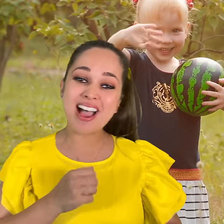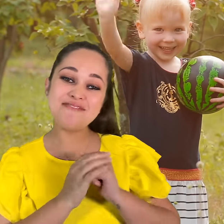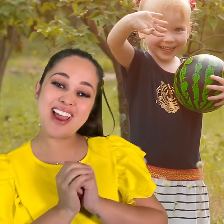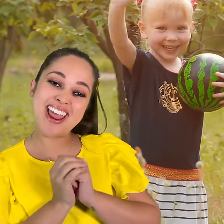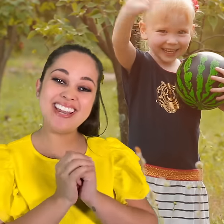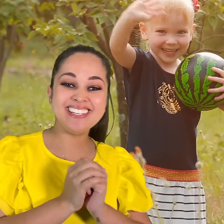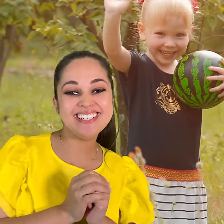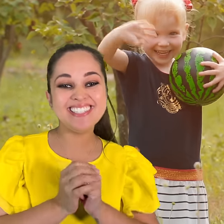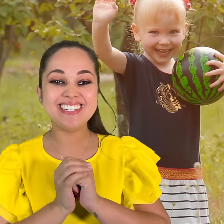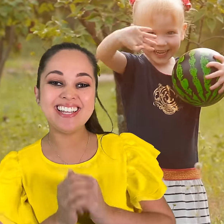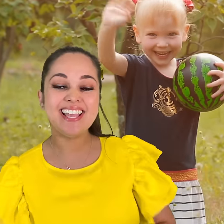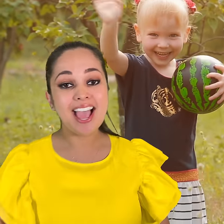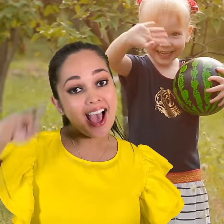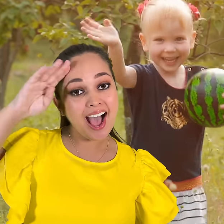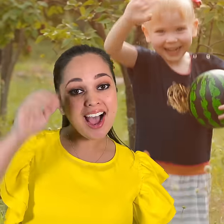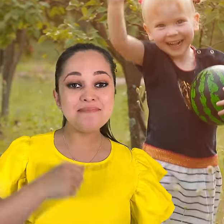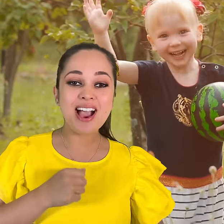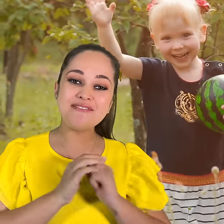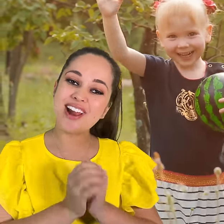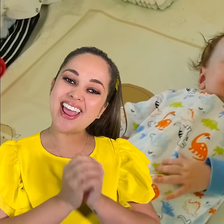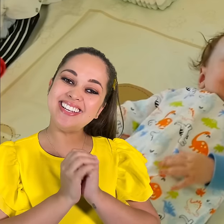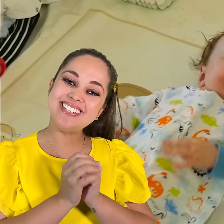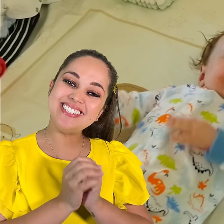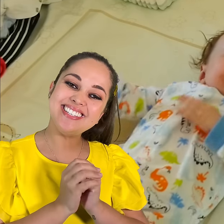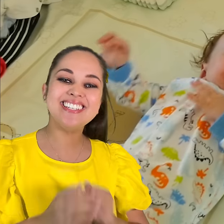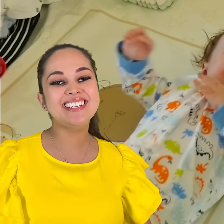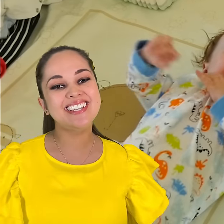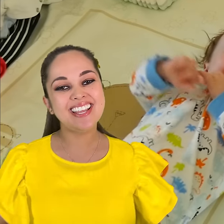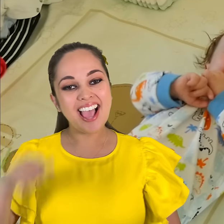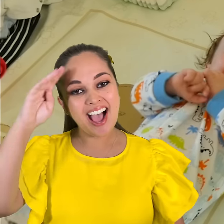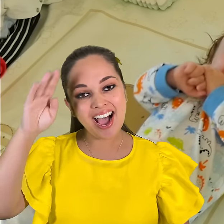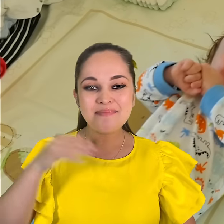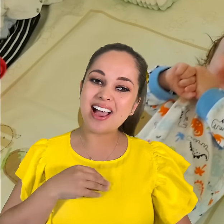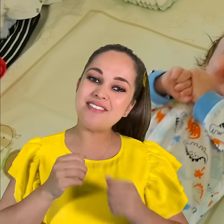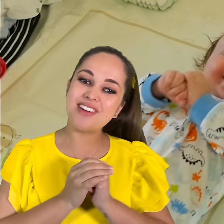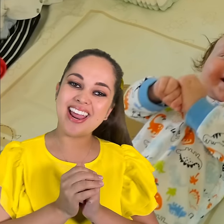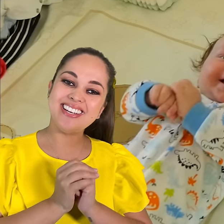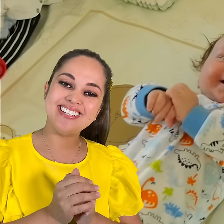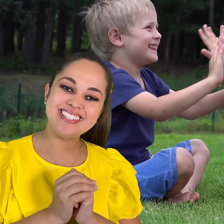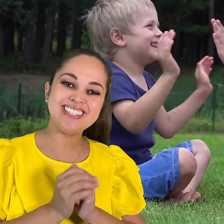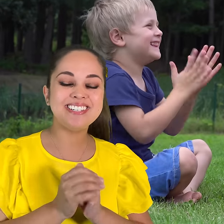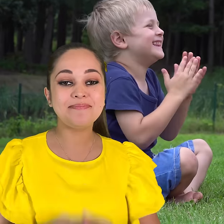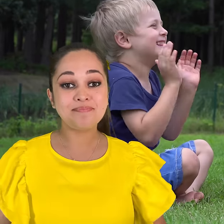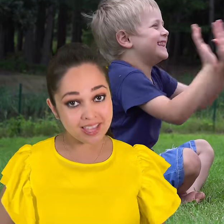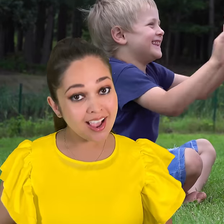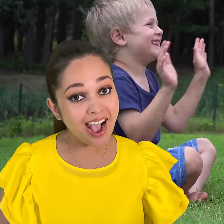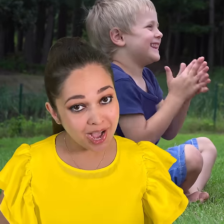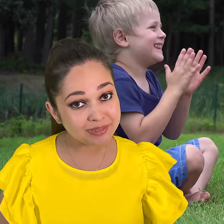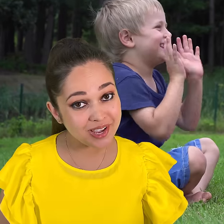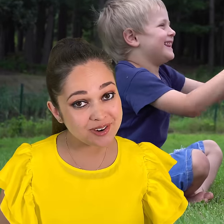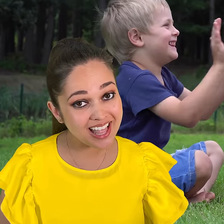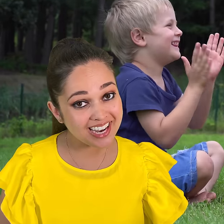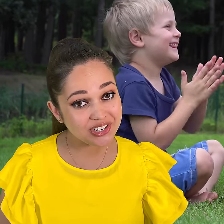hi, my friend. Hi, my friend. Hi, my friend.